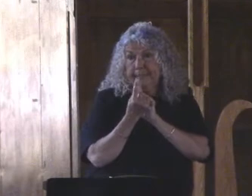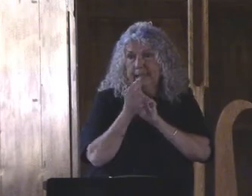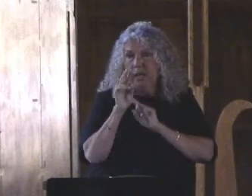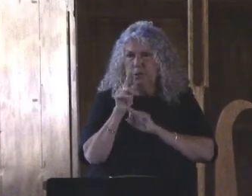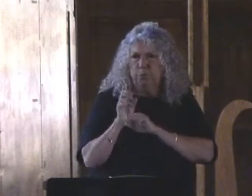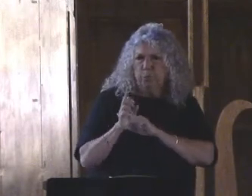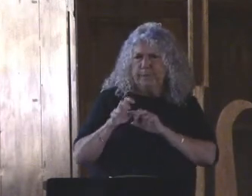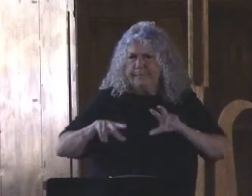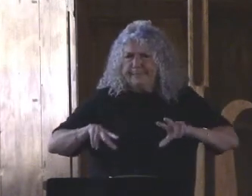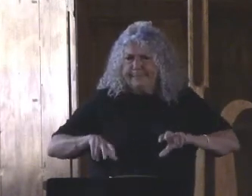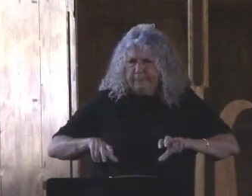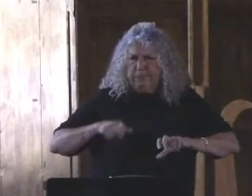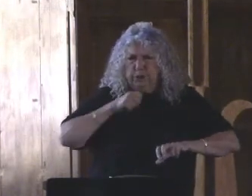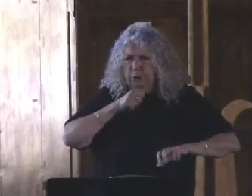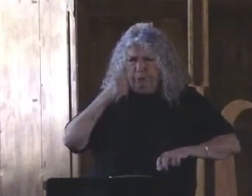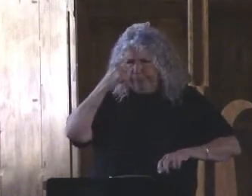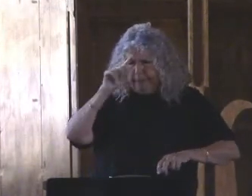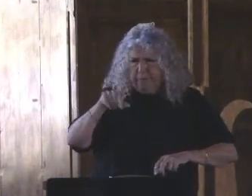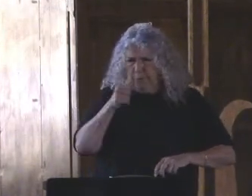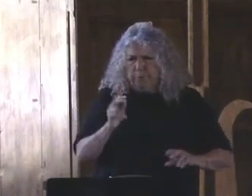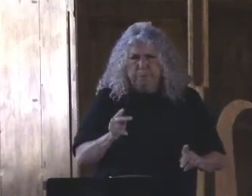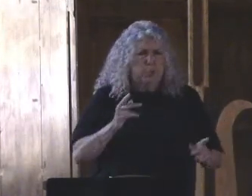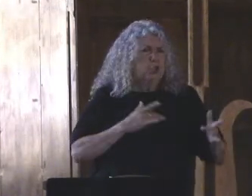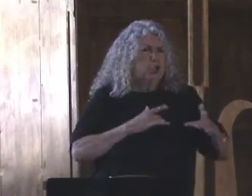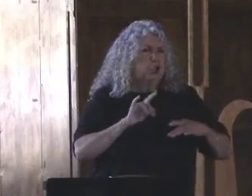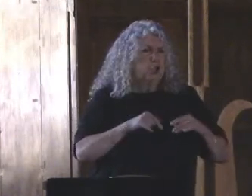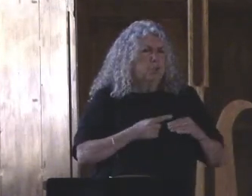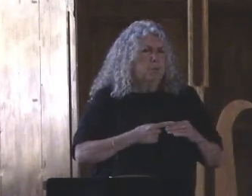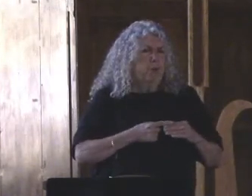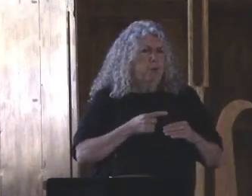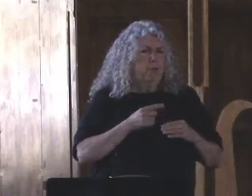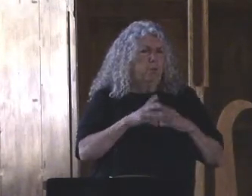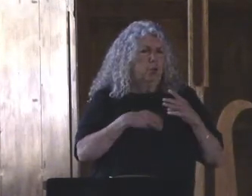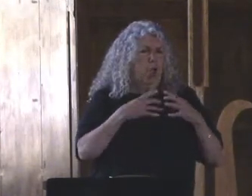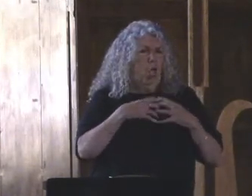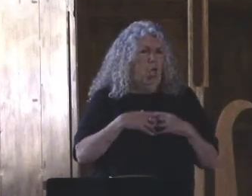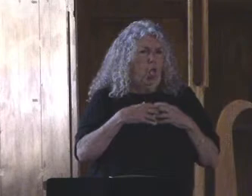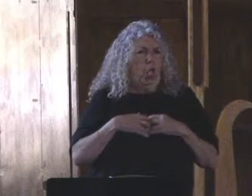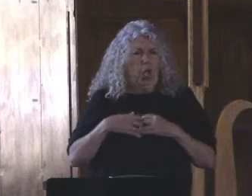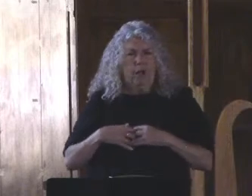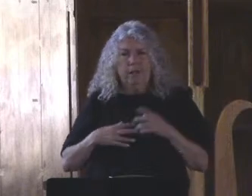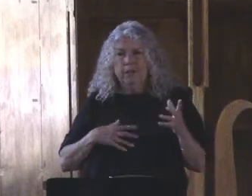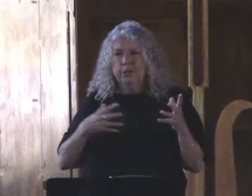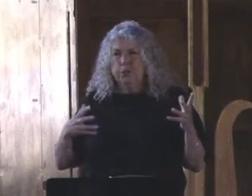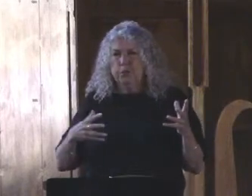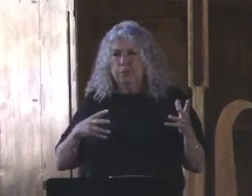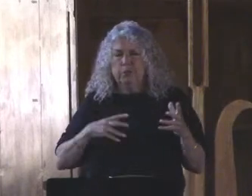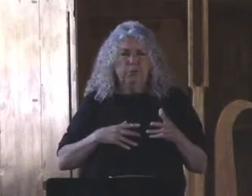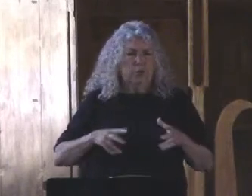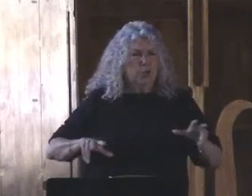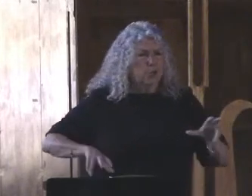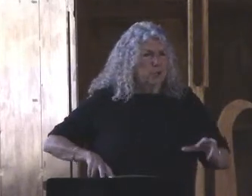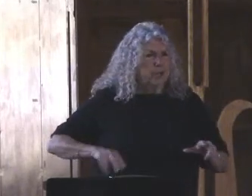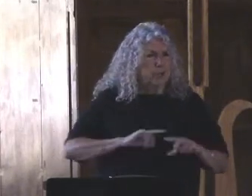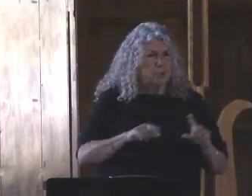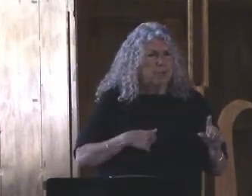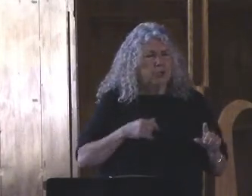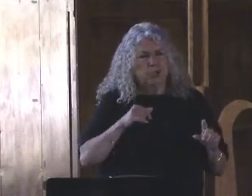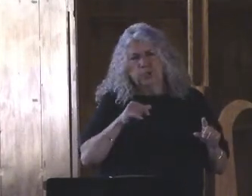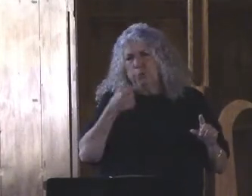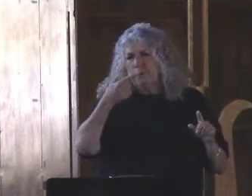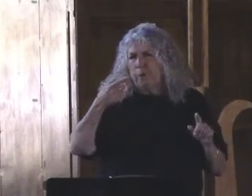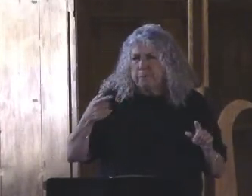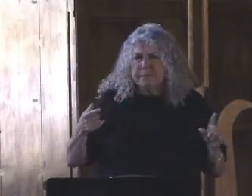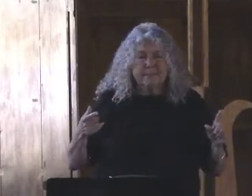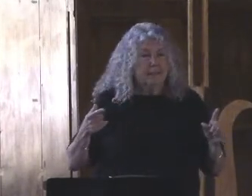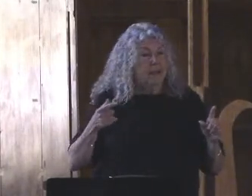and selfish and inconsiderate. She worries the world is falling apart. Too much greed, too much corruption, too many